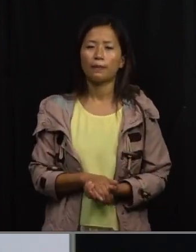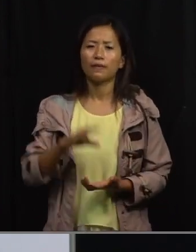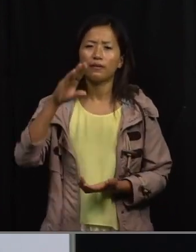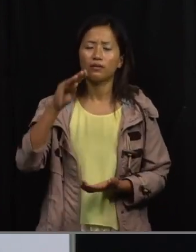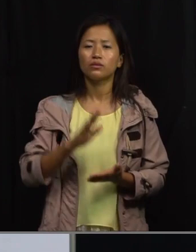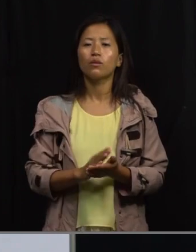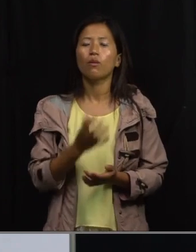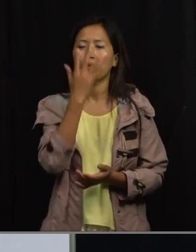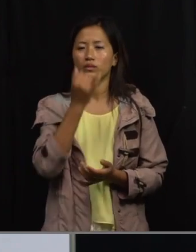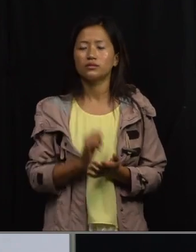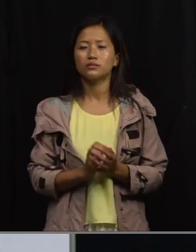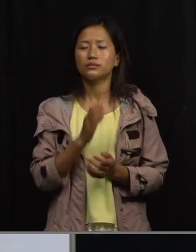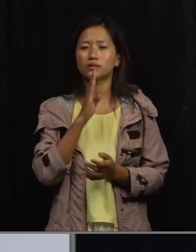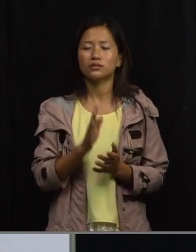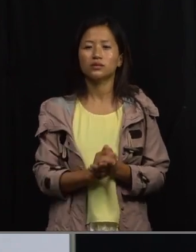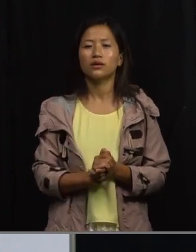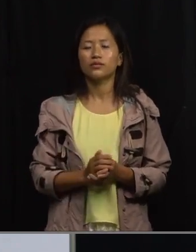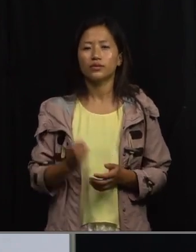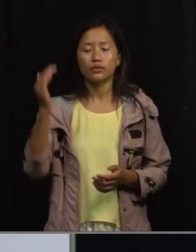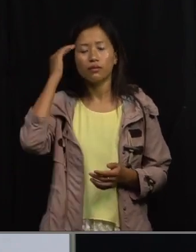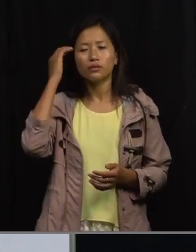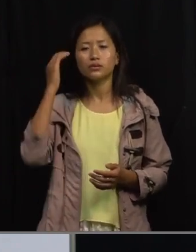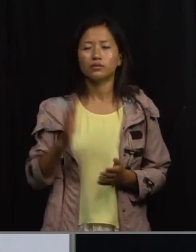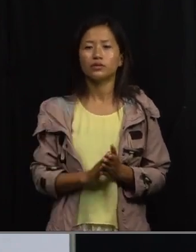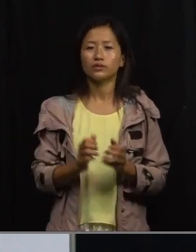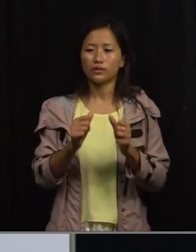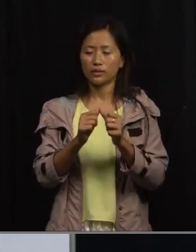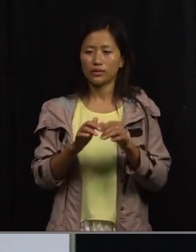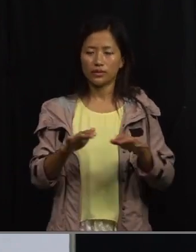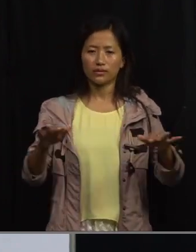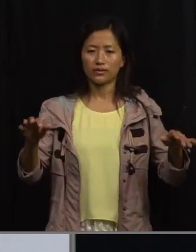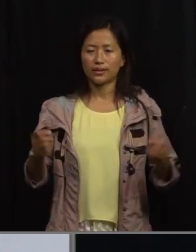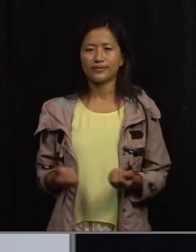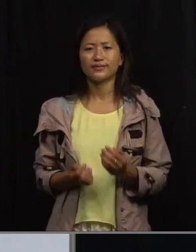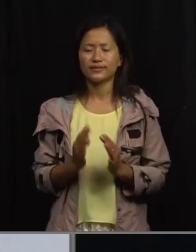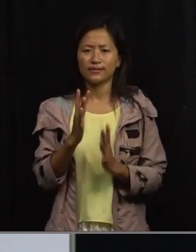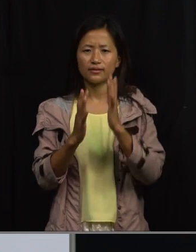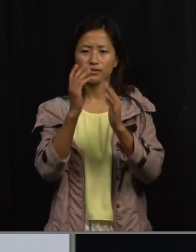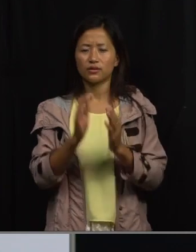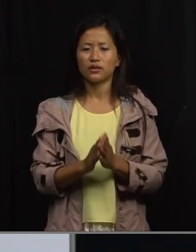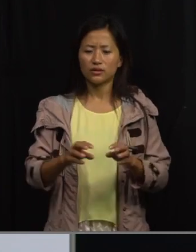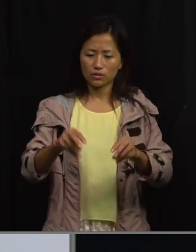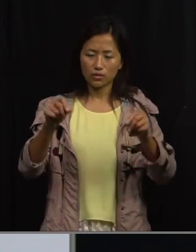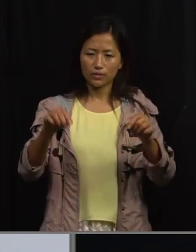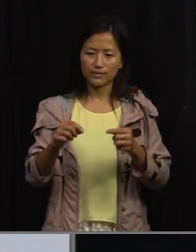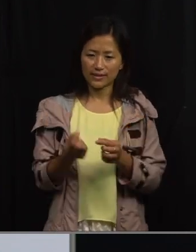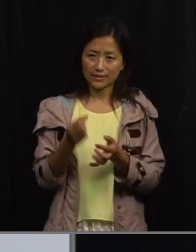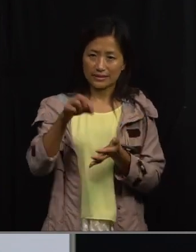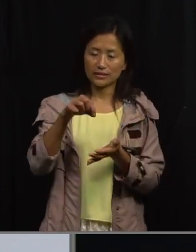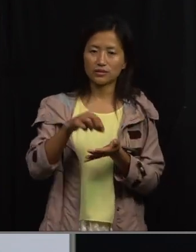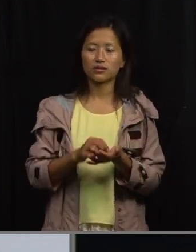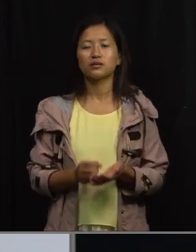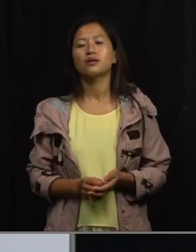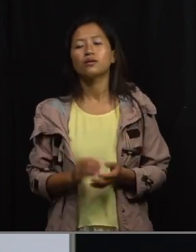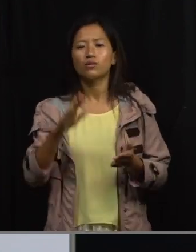Why? Because their knowledge about agriculture, that is the soil, the seed, manners and the crop rotation, it